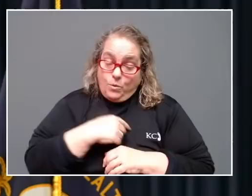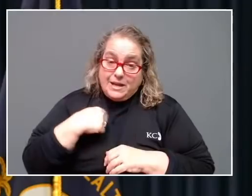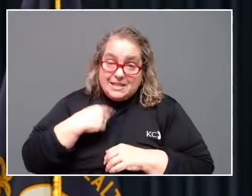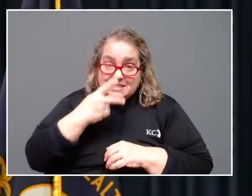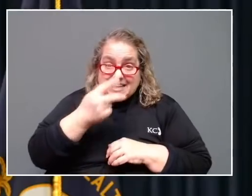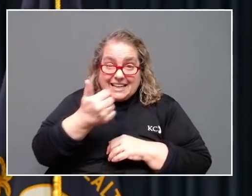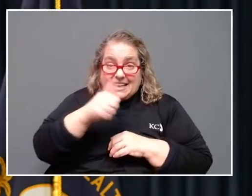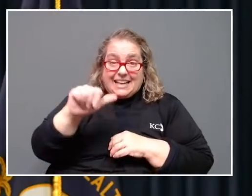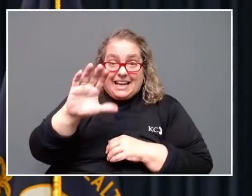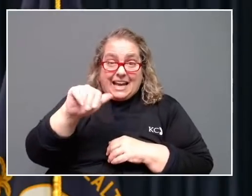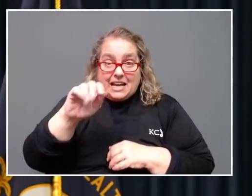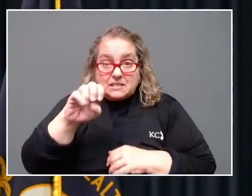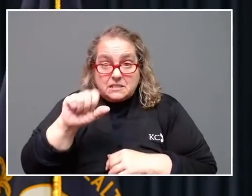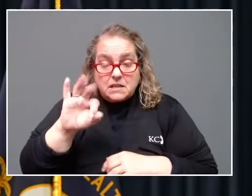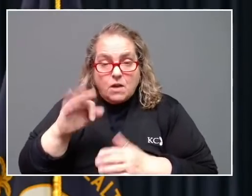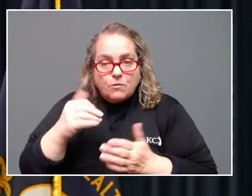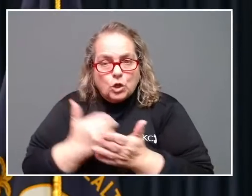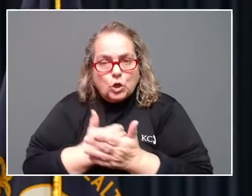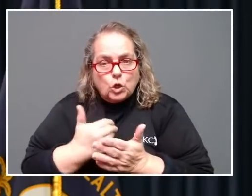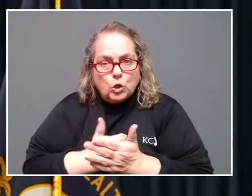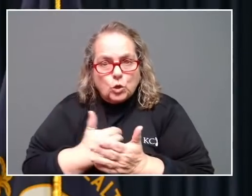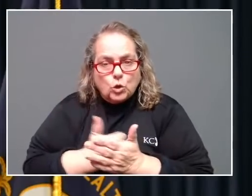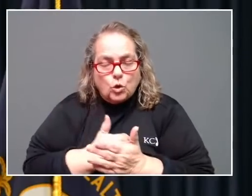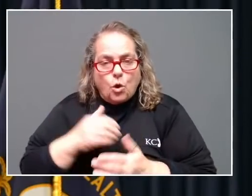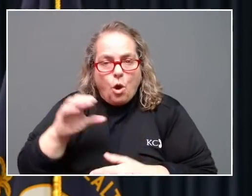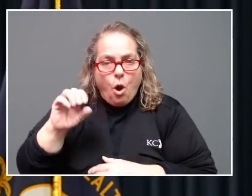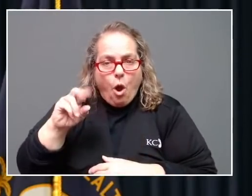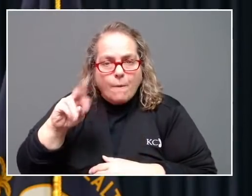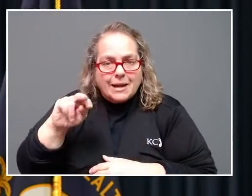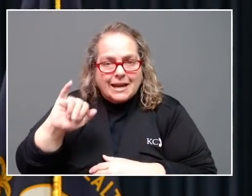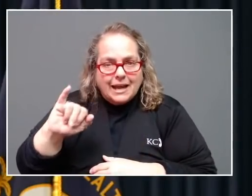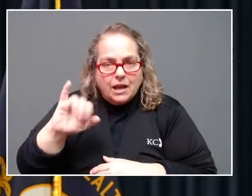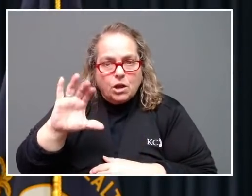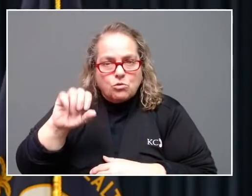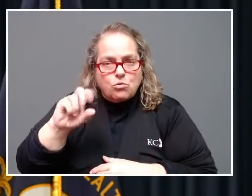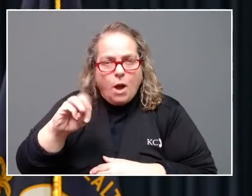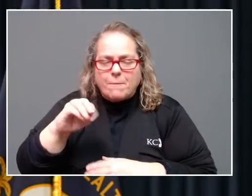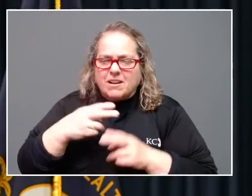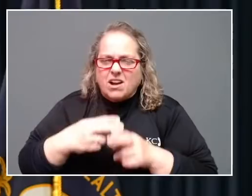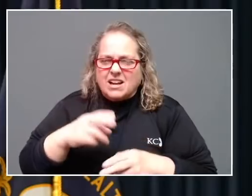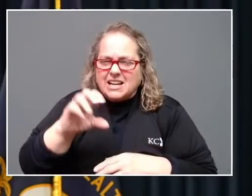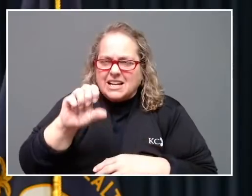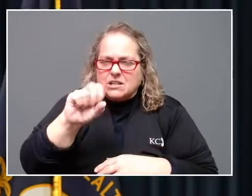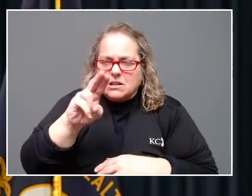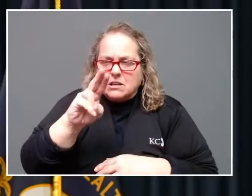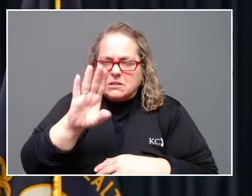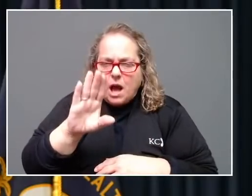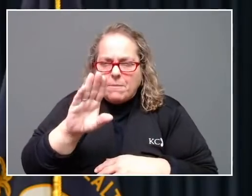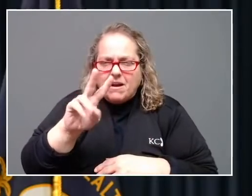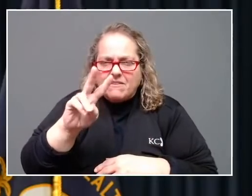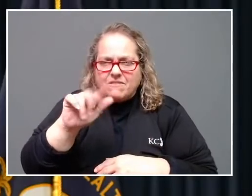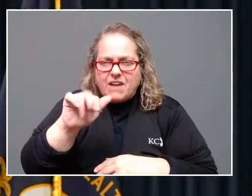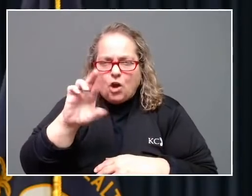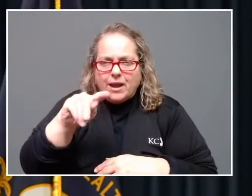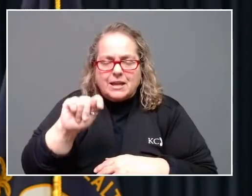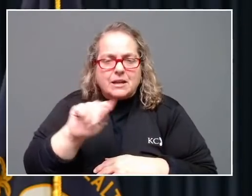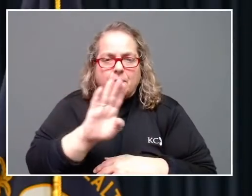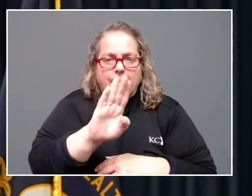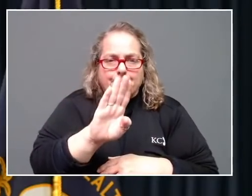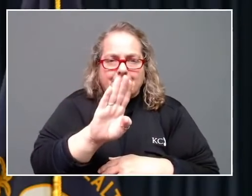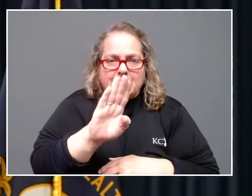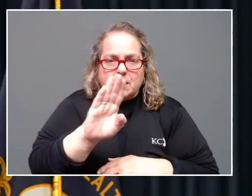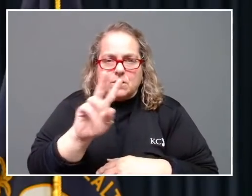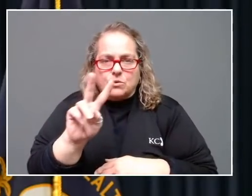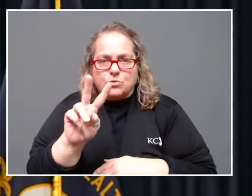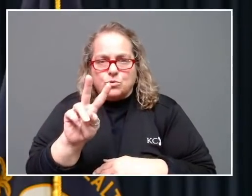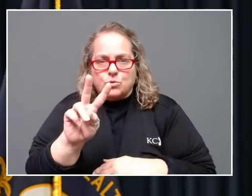of the new Omicron subvariant, I guess they're calling it, in Kentucky, the B2? And